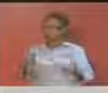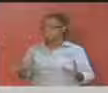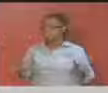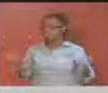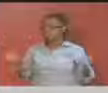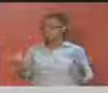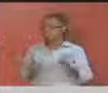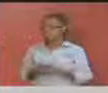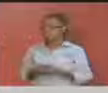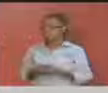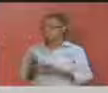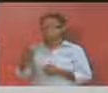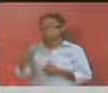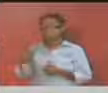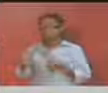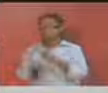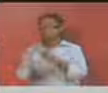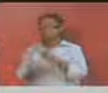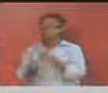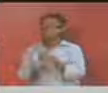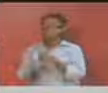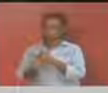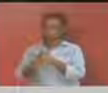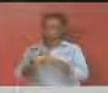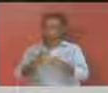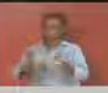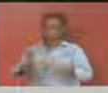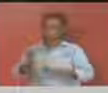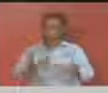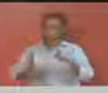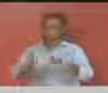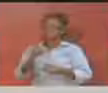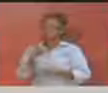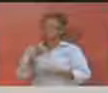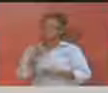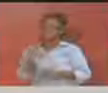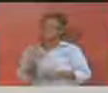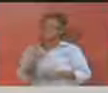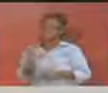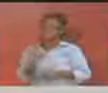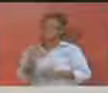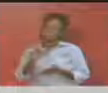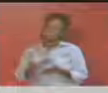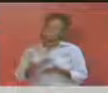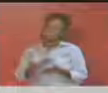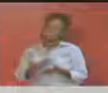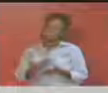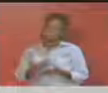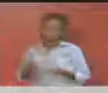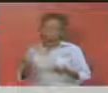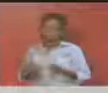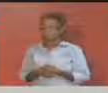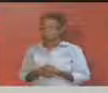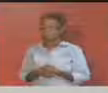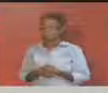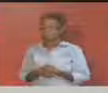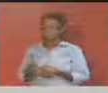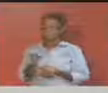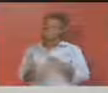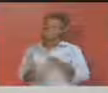the person, to protect the consumer who is taking the drug. So yes, you have a standardized formula.